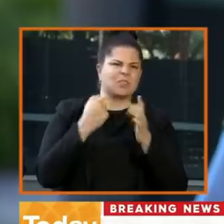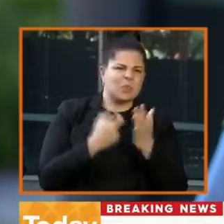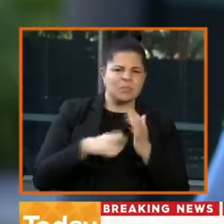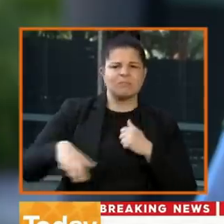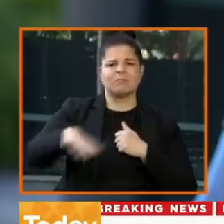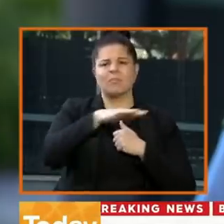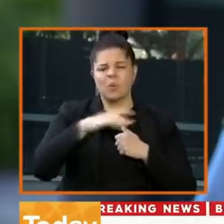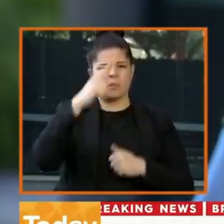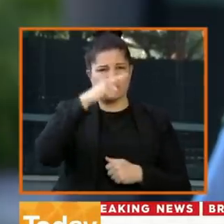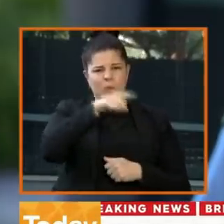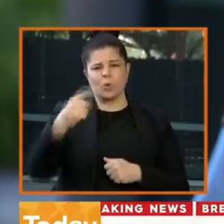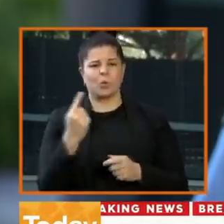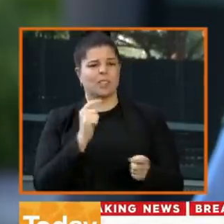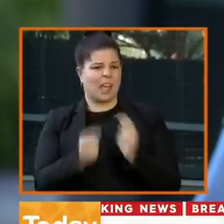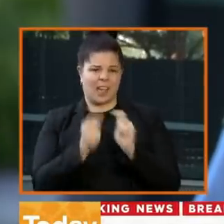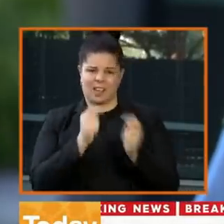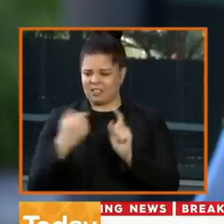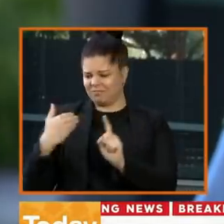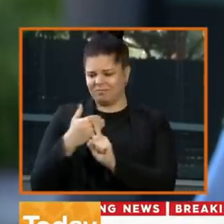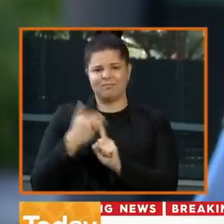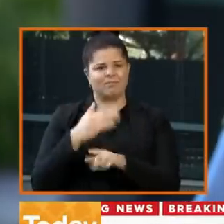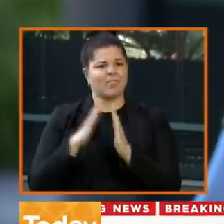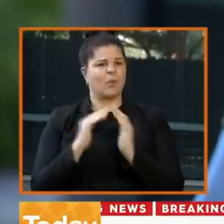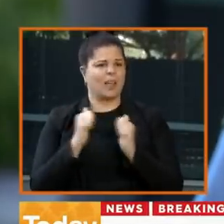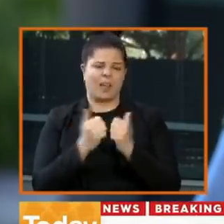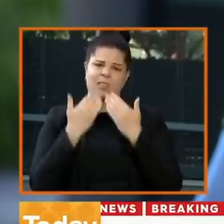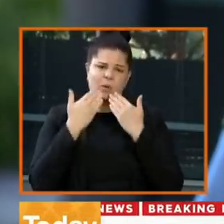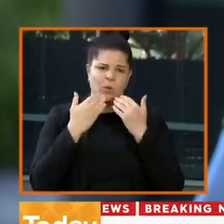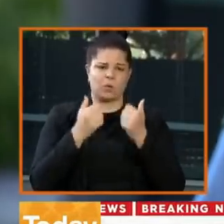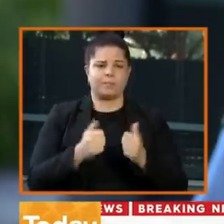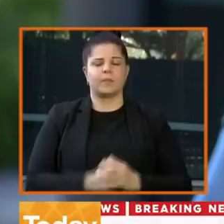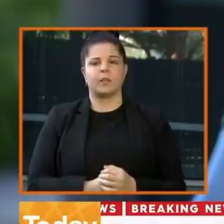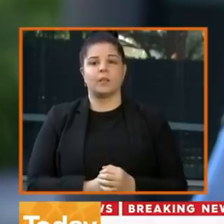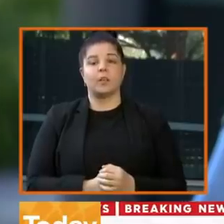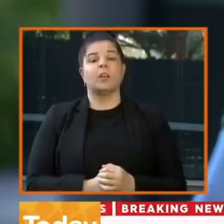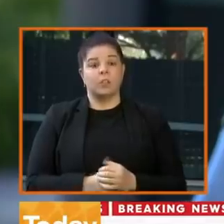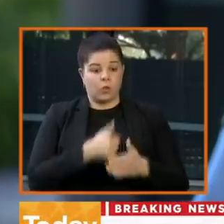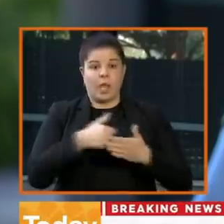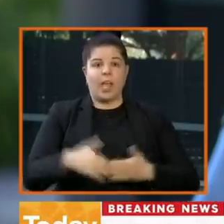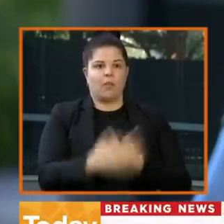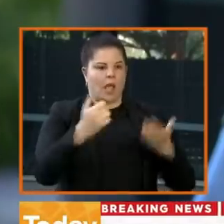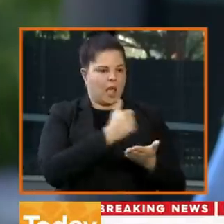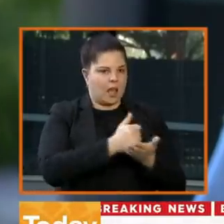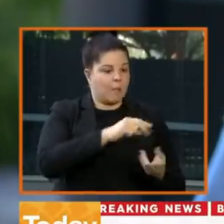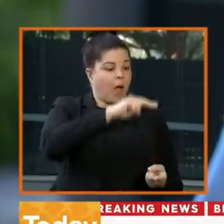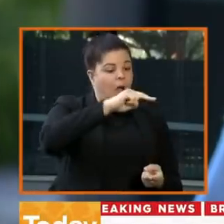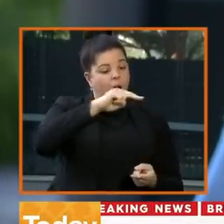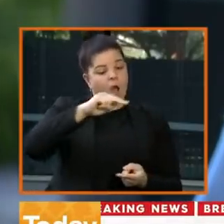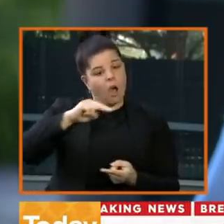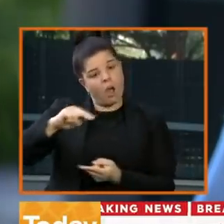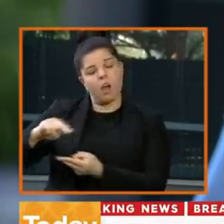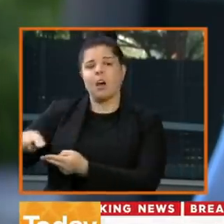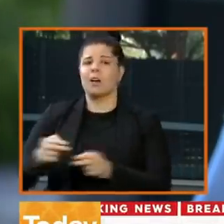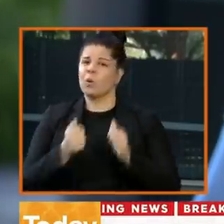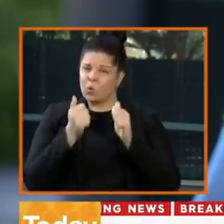came forward and also say that whilst we're encouraged by the reduction in the number of cases every day, it really is up to